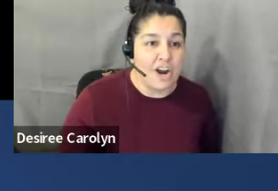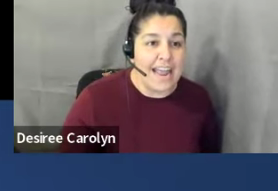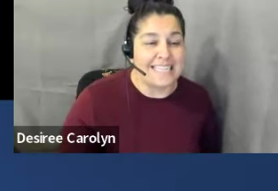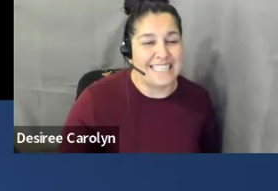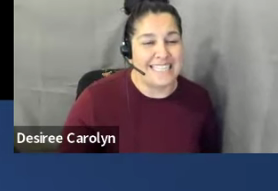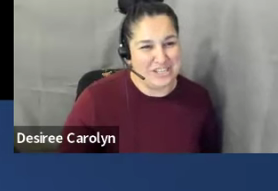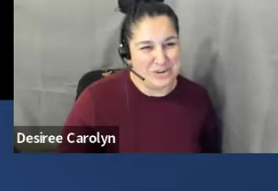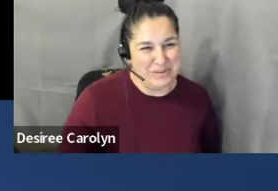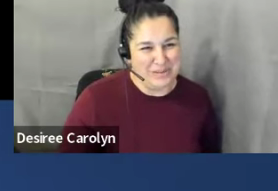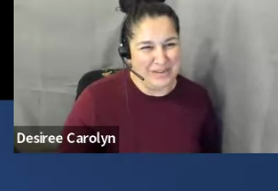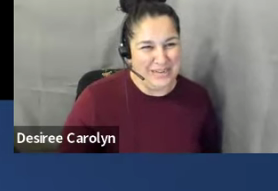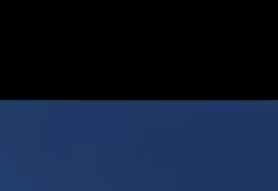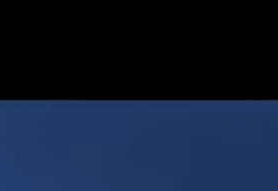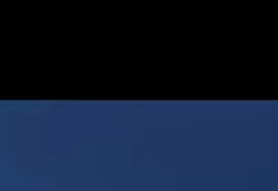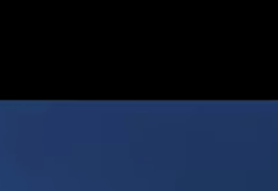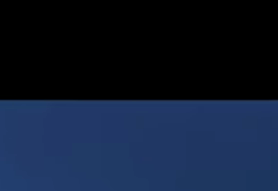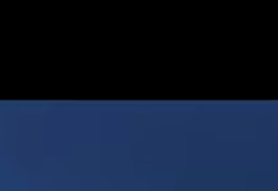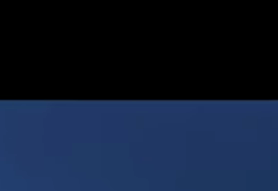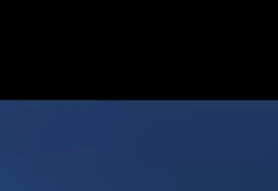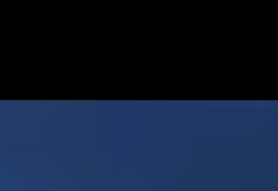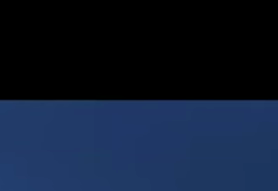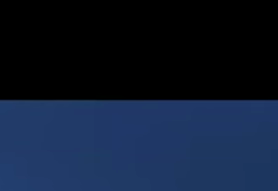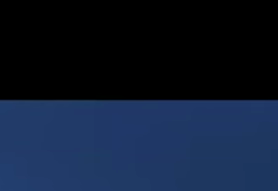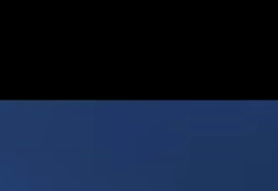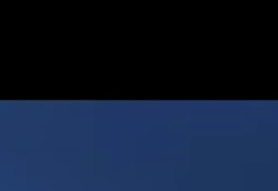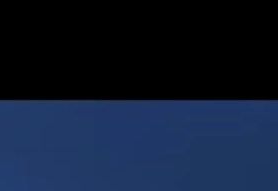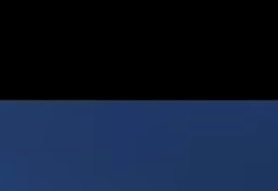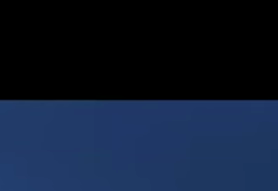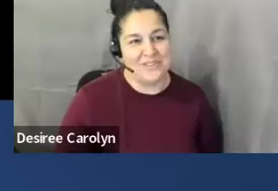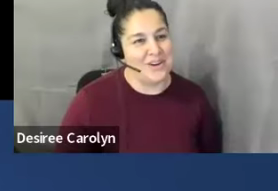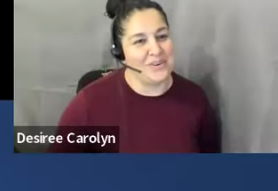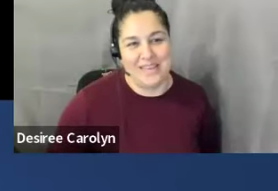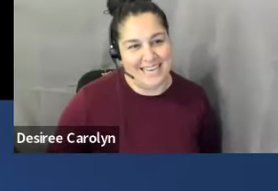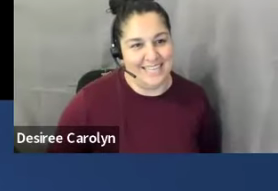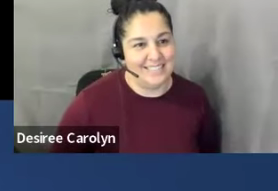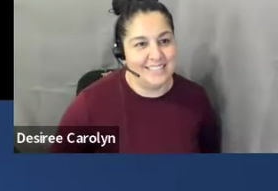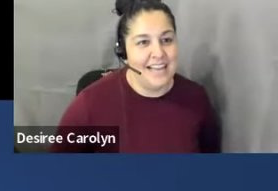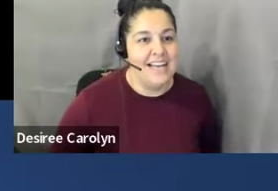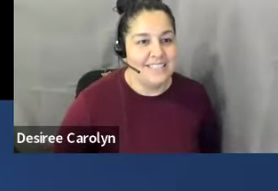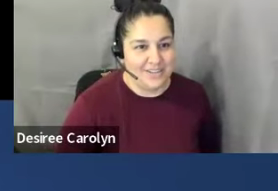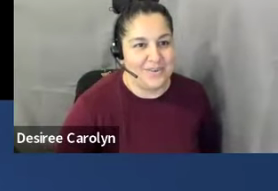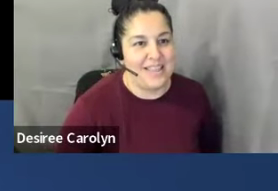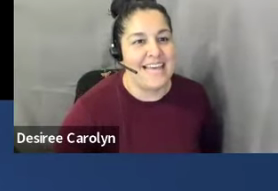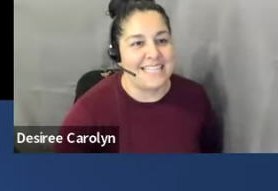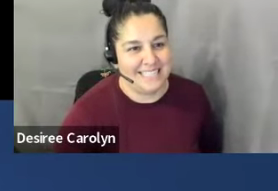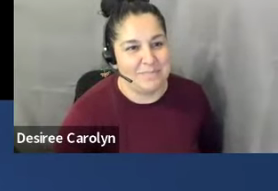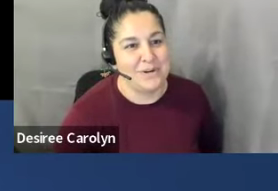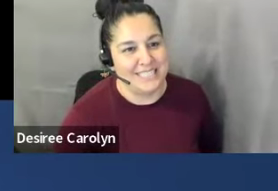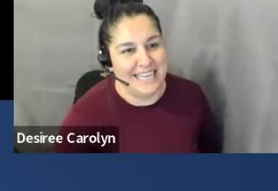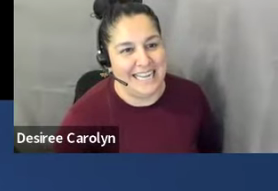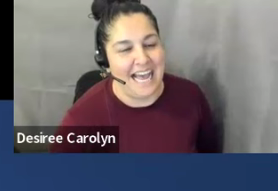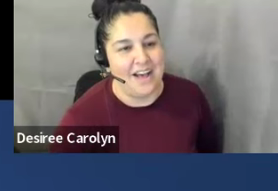That is our ASL interpreter, but she has left the office. Yeah. She is no longer with us. So that's